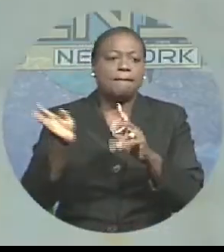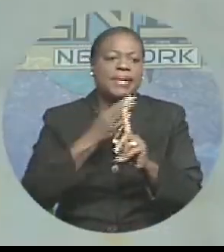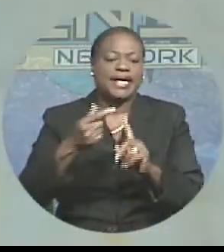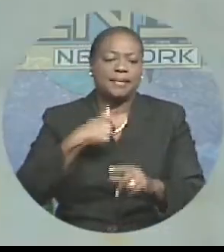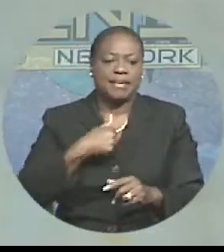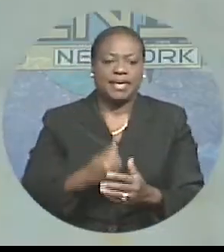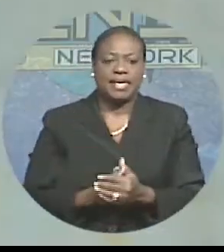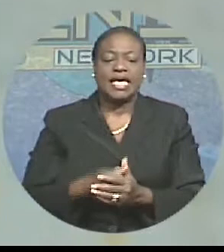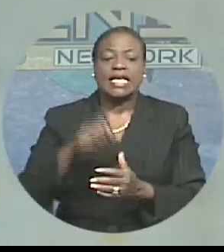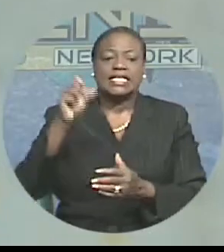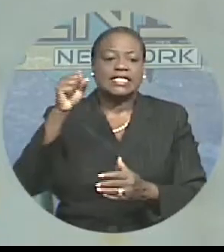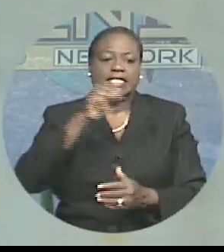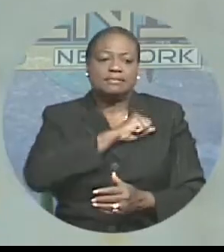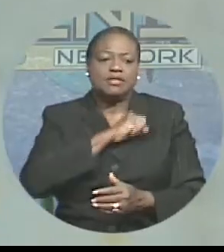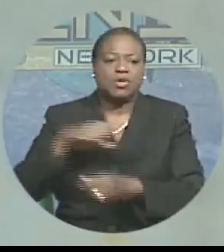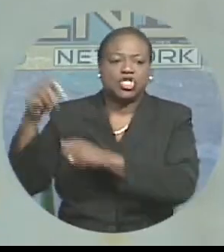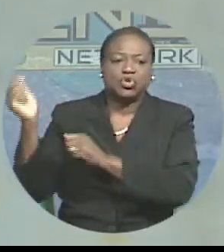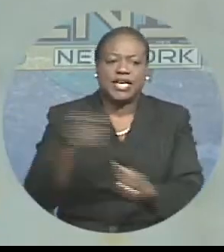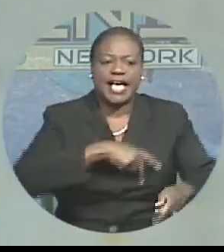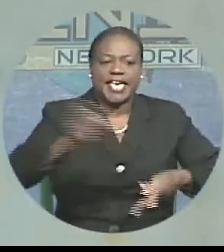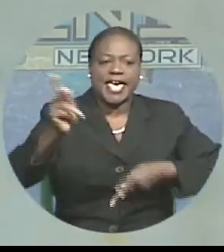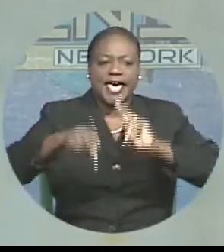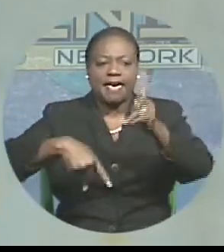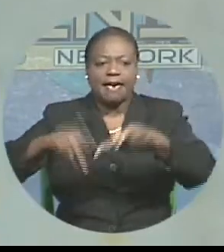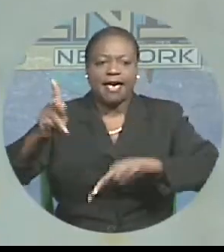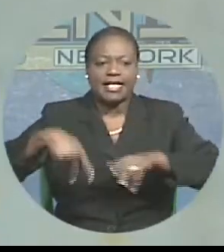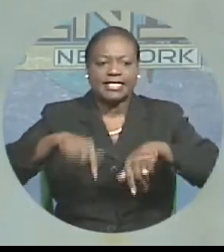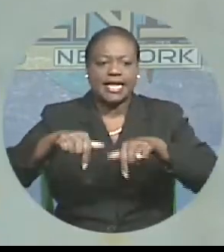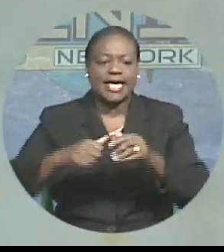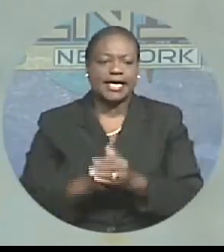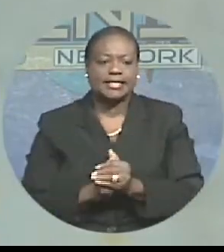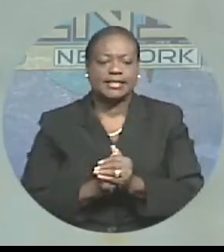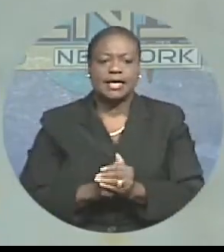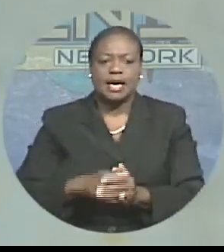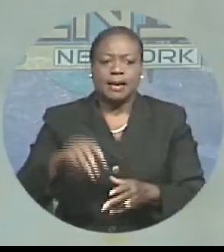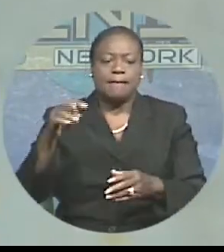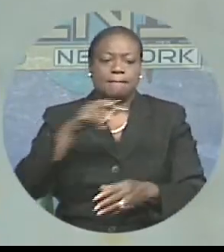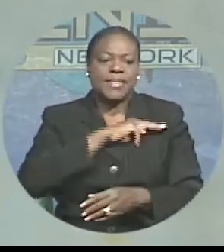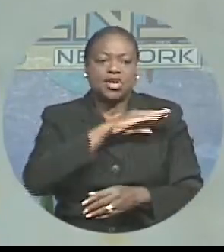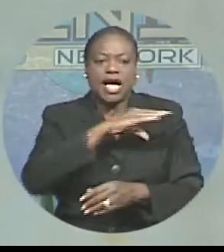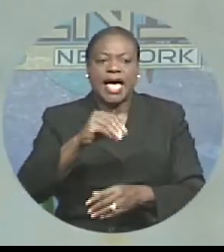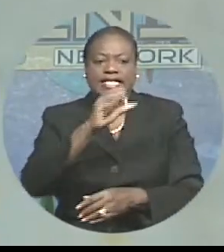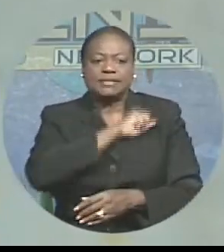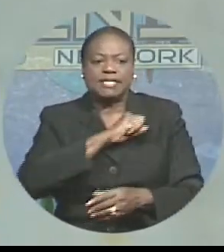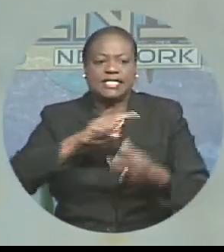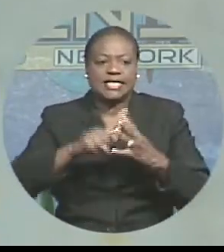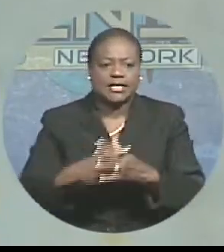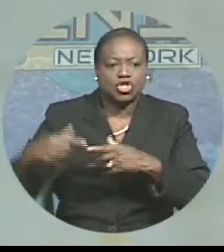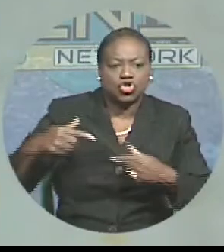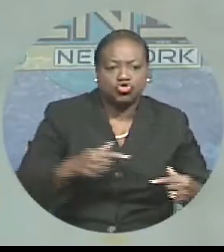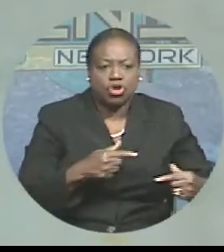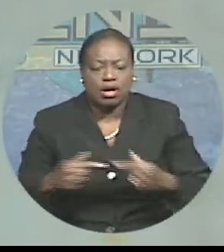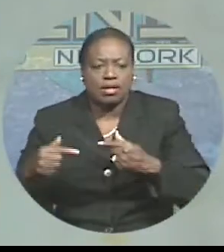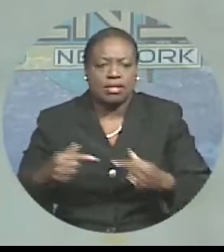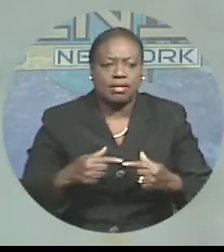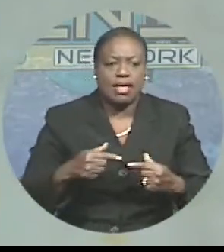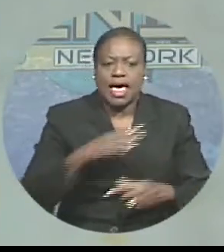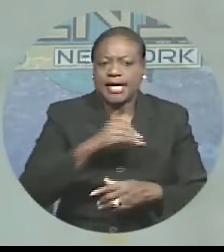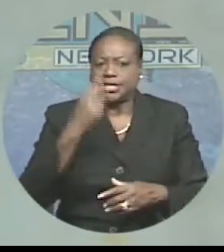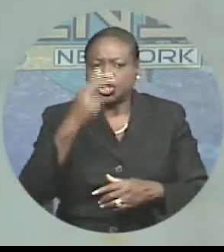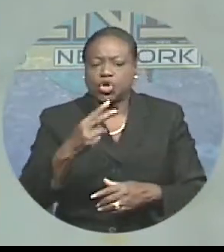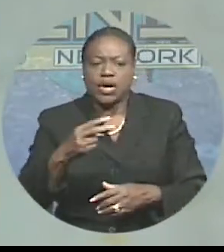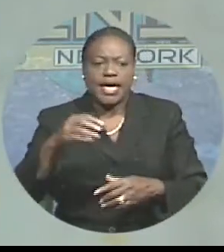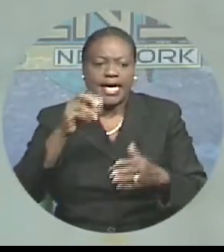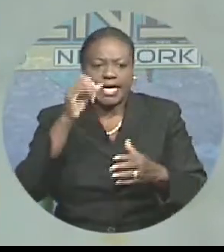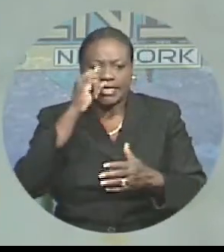was swinging at Inspector Maycock and kicking his legs. Roach said Inspector Maycock and Smith started to struggle, and he saw